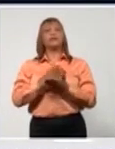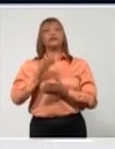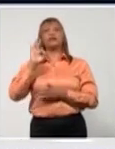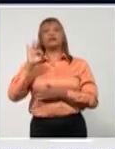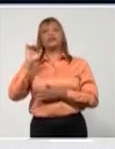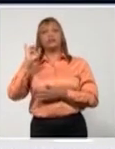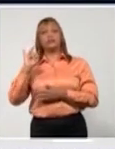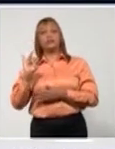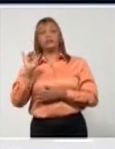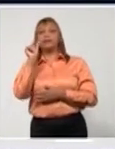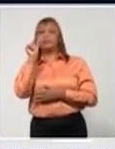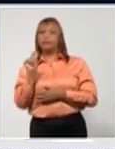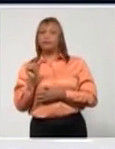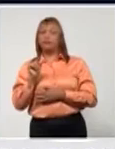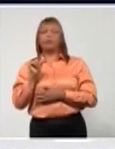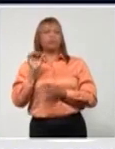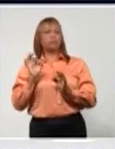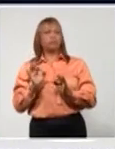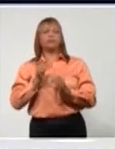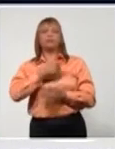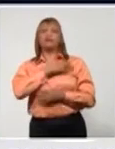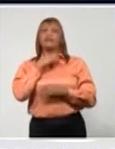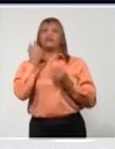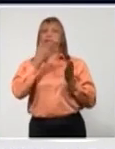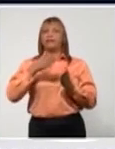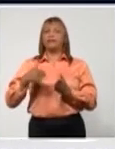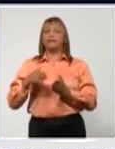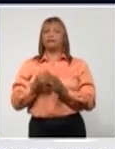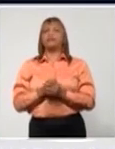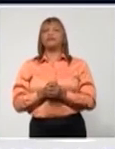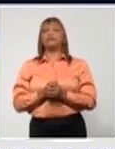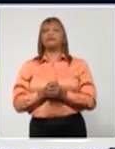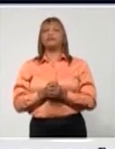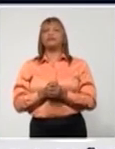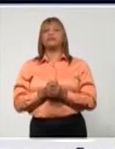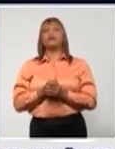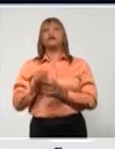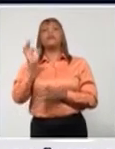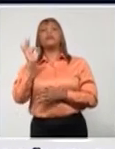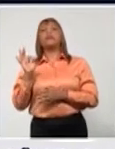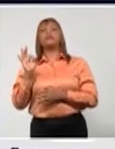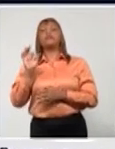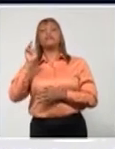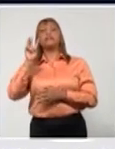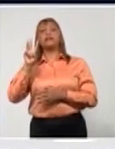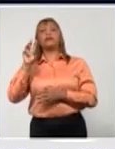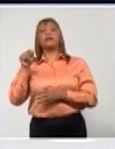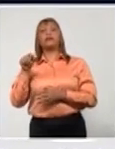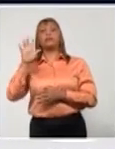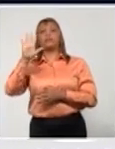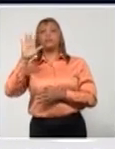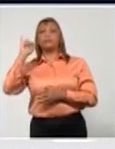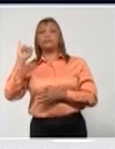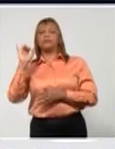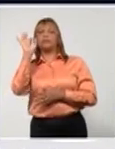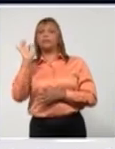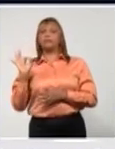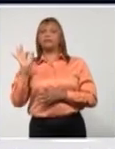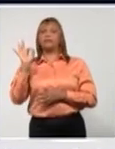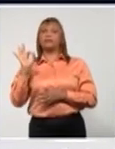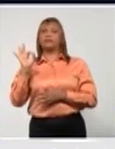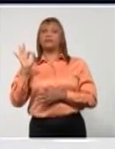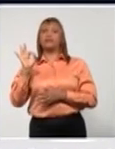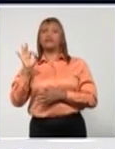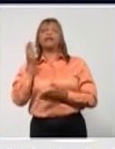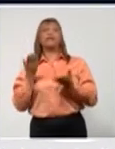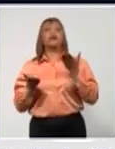lowest figures we've seen in the last week. All of these patients are in a stable condition. There have been no COVID-19 related deaths in the country